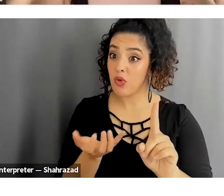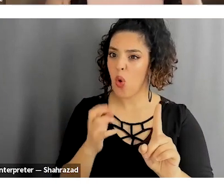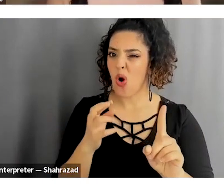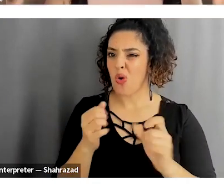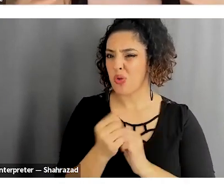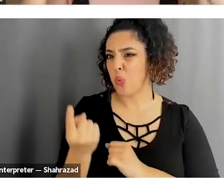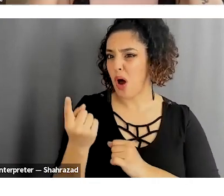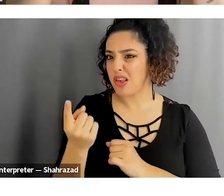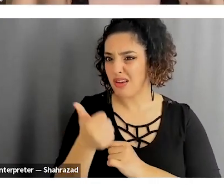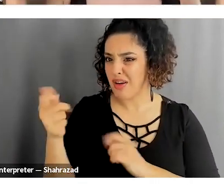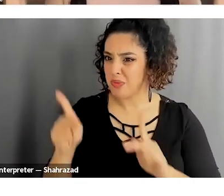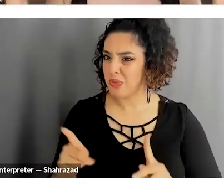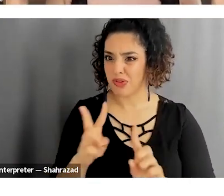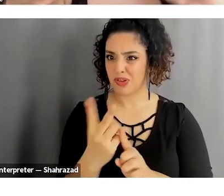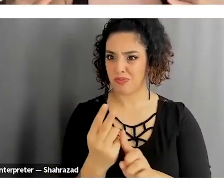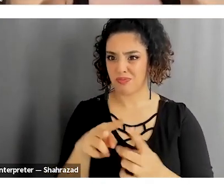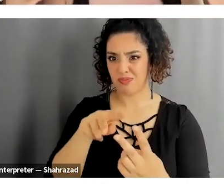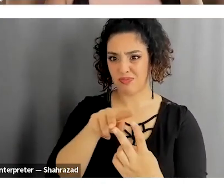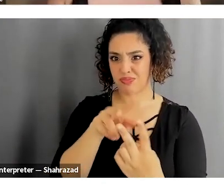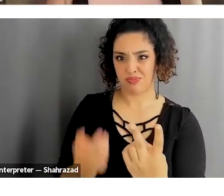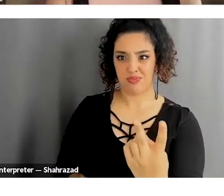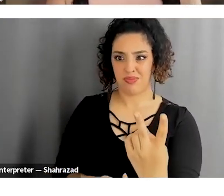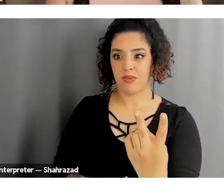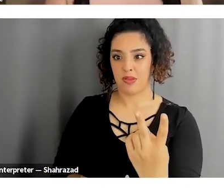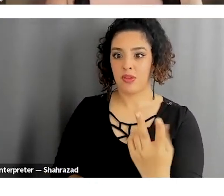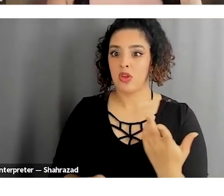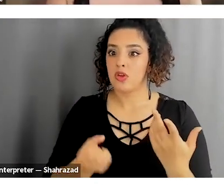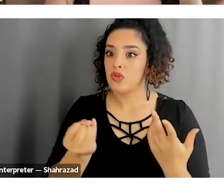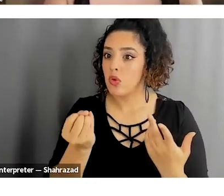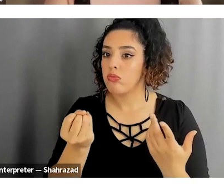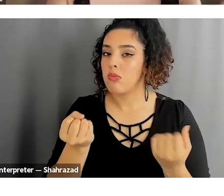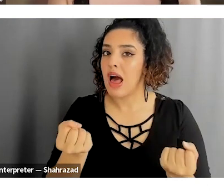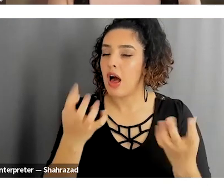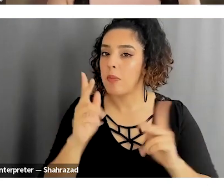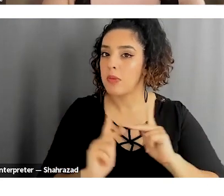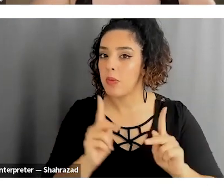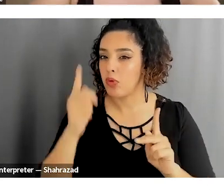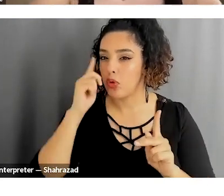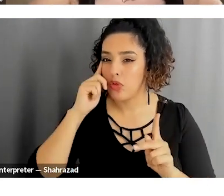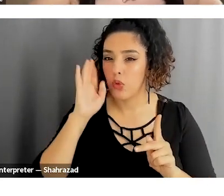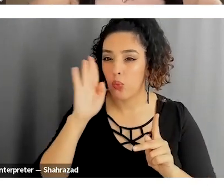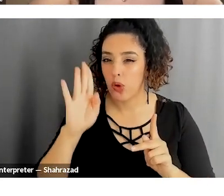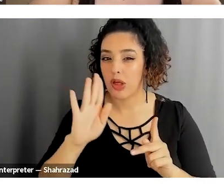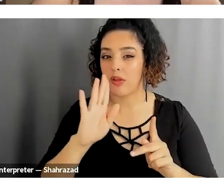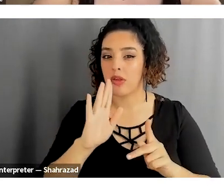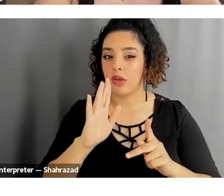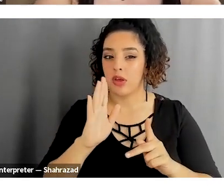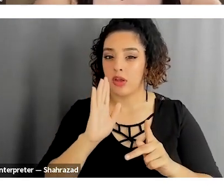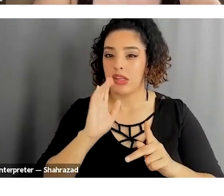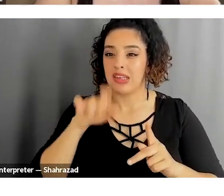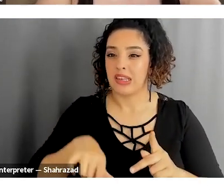like, in the utopic framework, how many people do you imagine takes to create this in a comfortable way?